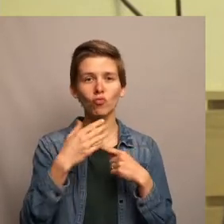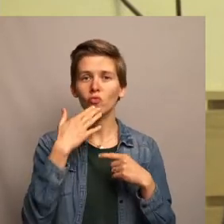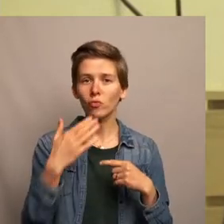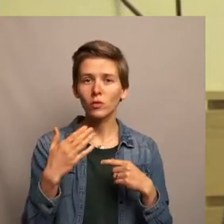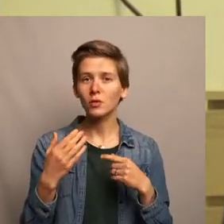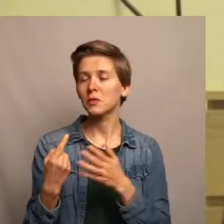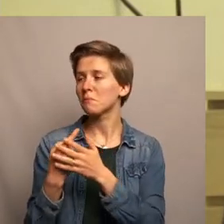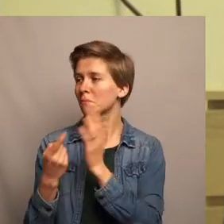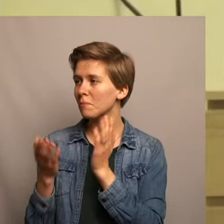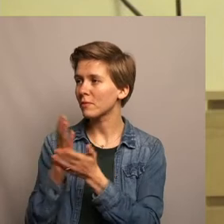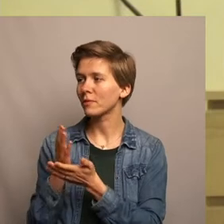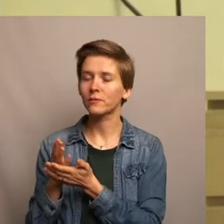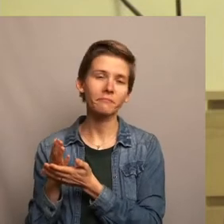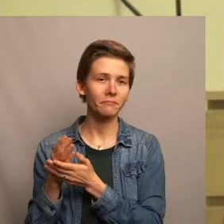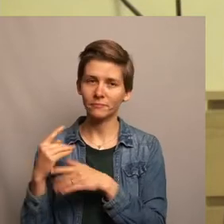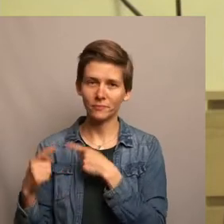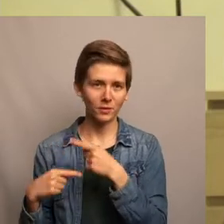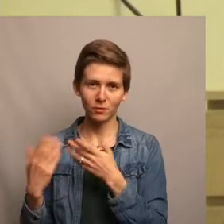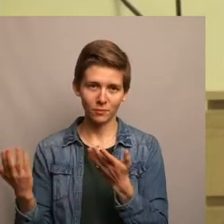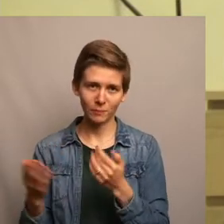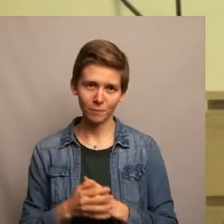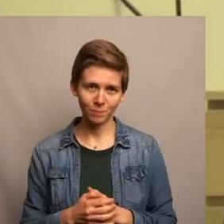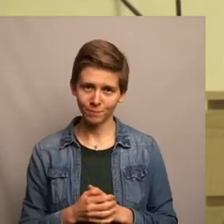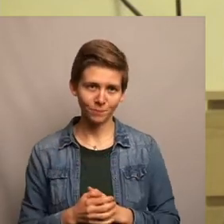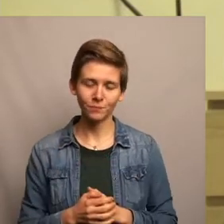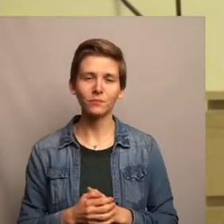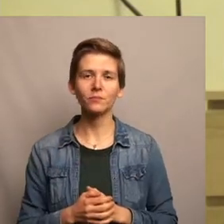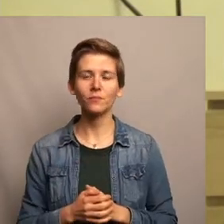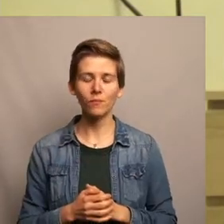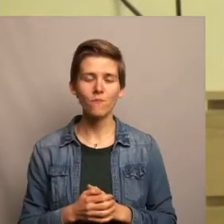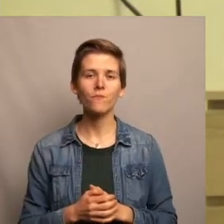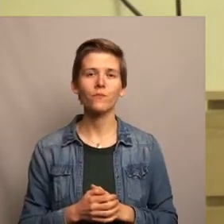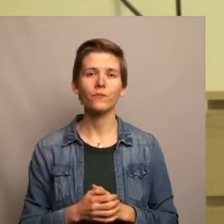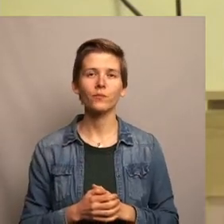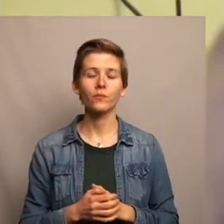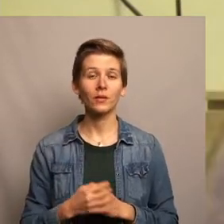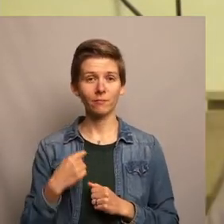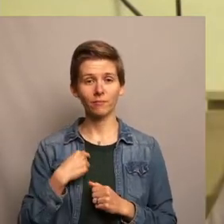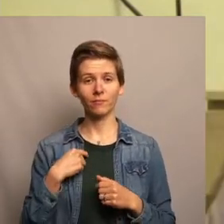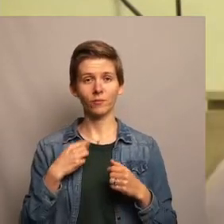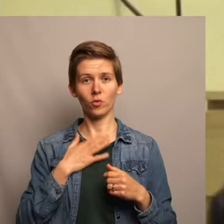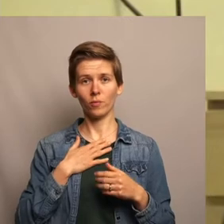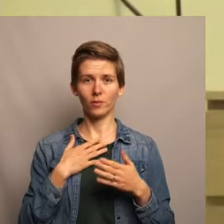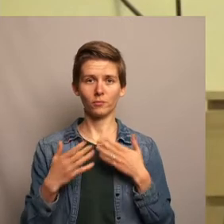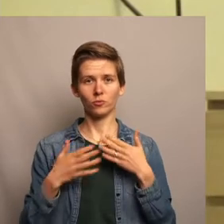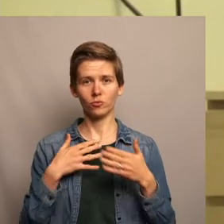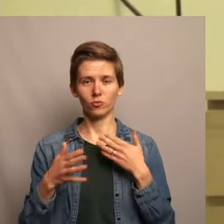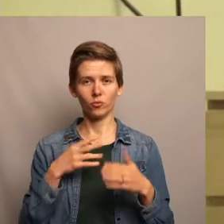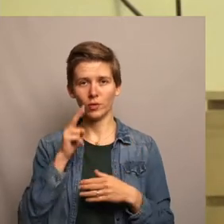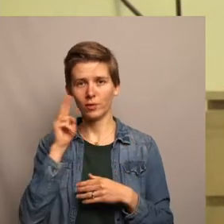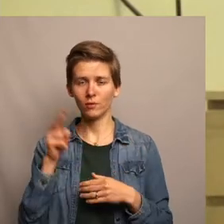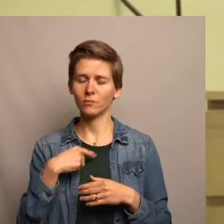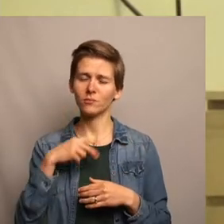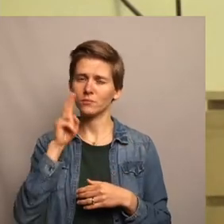that don't. In particular, from the kind of work that I've done, I've seen so many